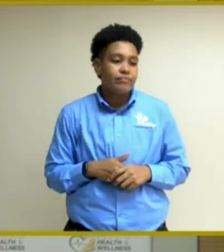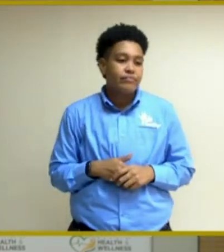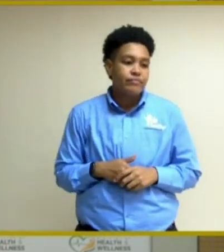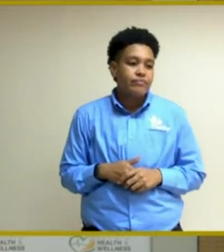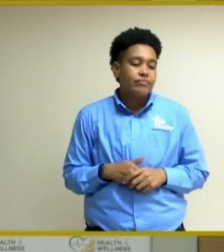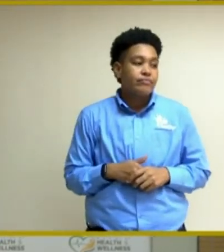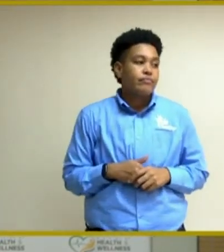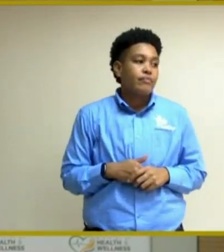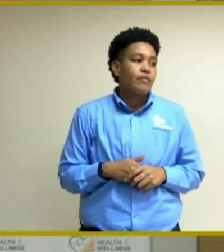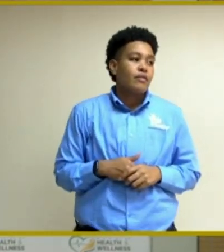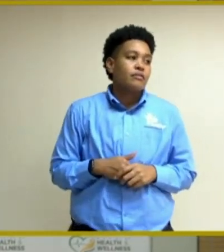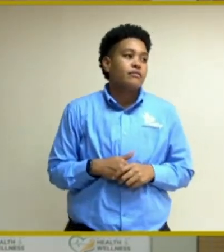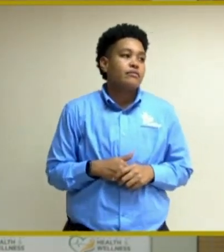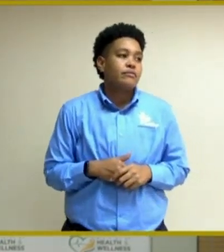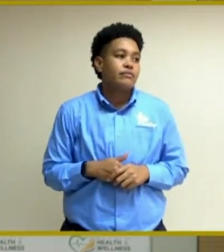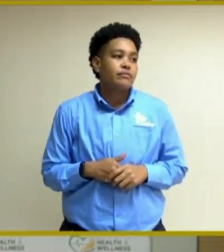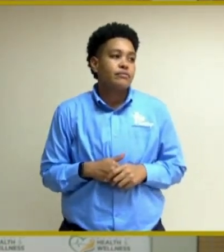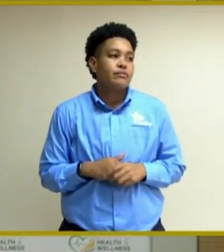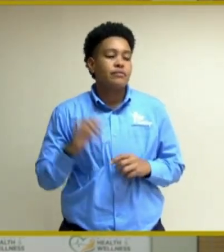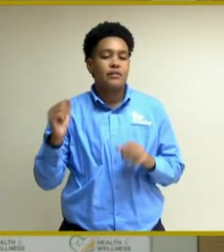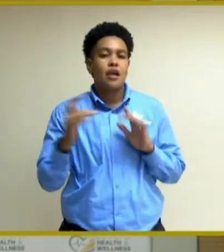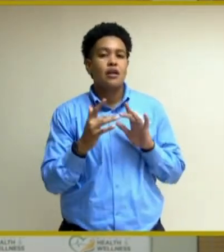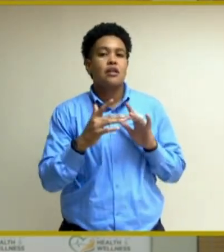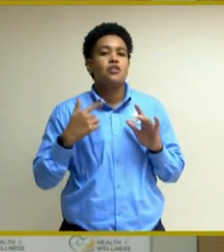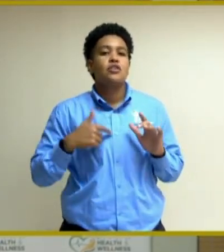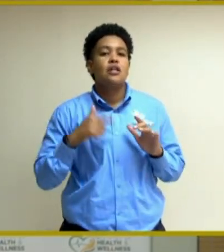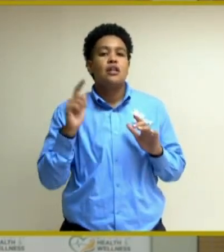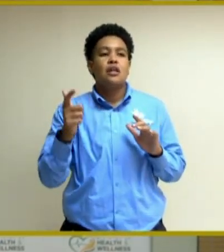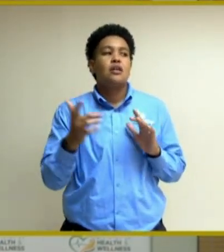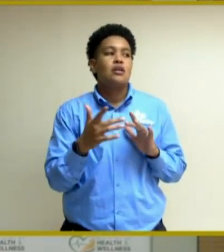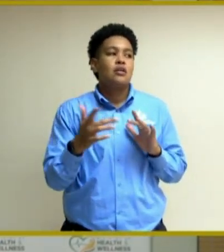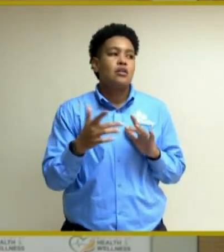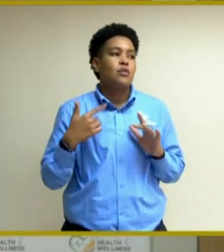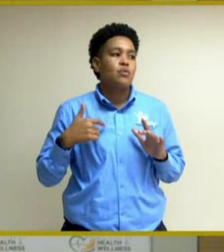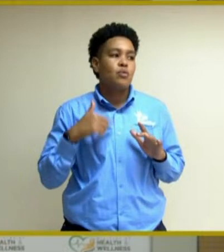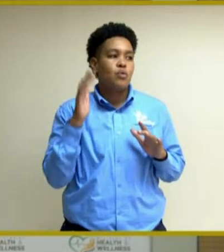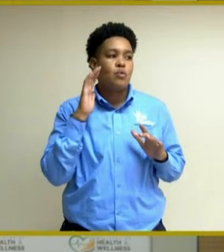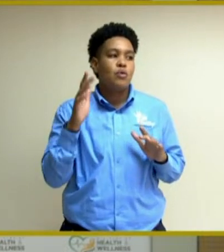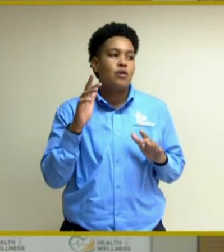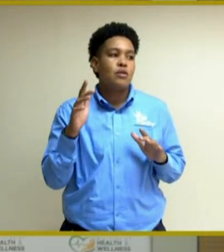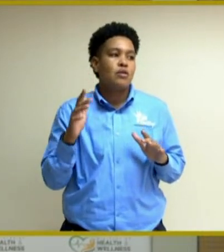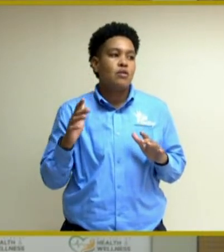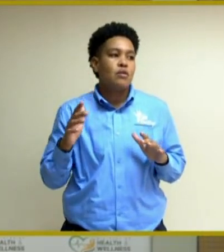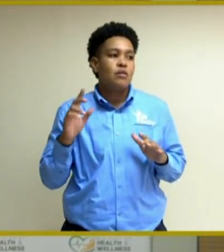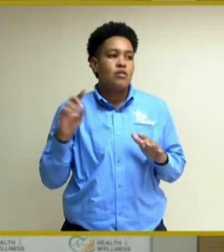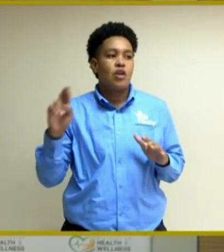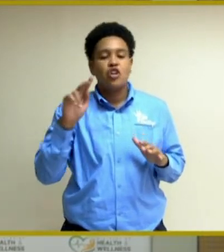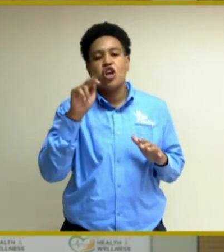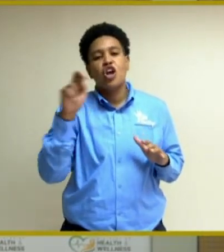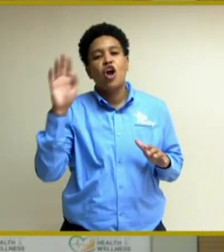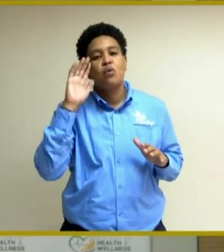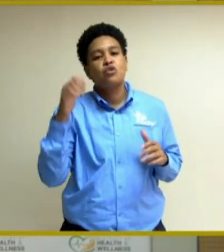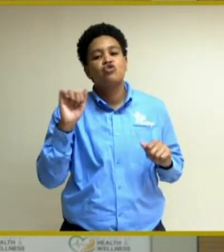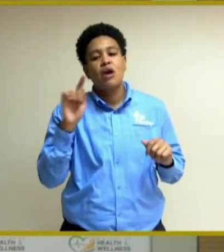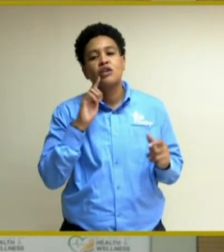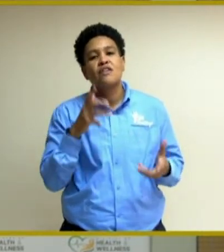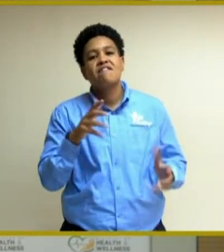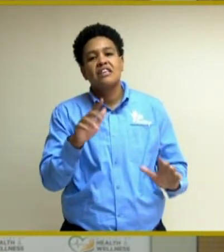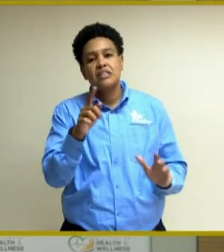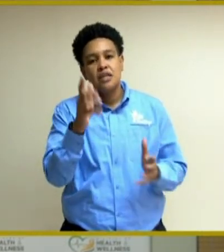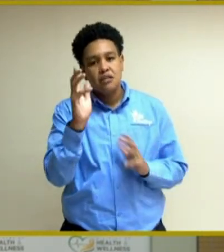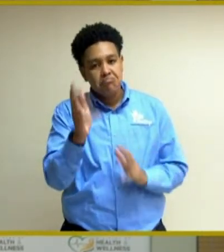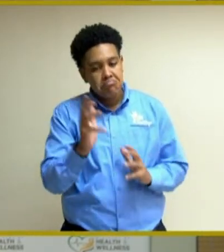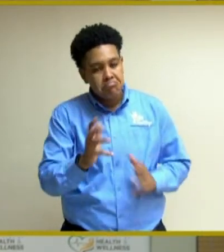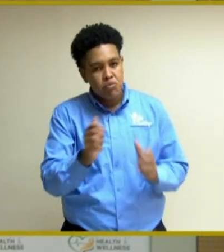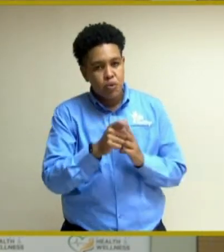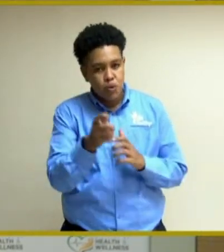All right, I'm going to ask. Yes, you can. You can make a contact, and we will, Dr. Webster-Carr will try to facilitate as best as she